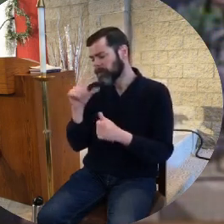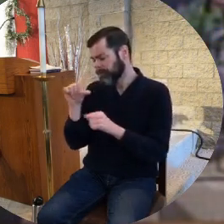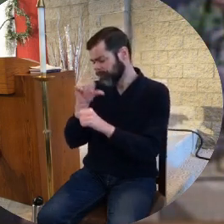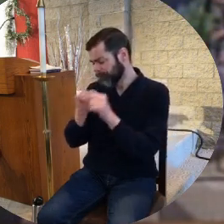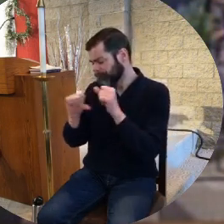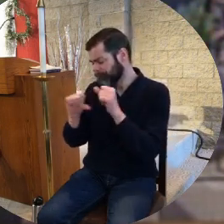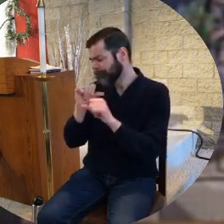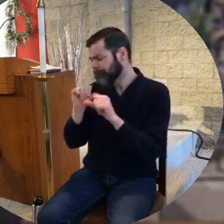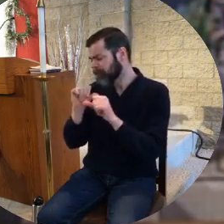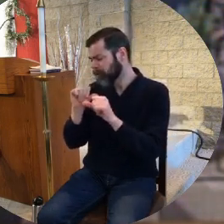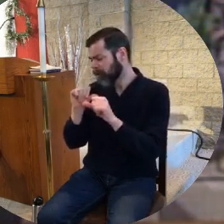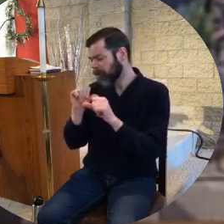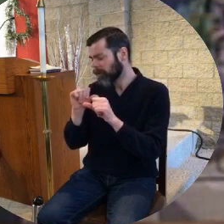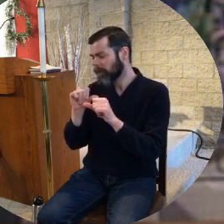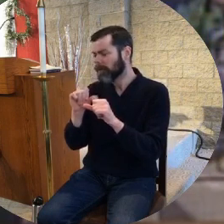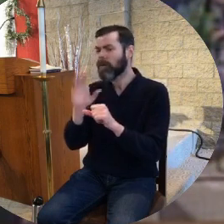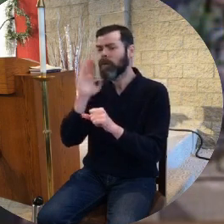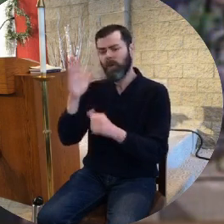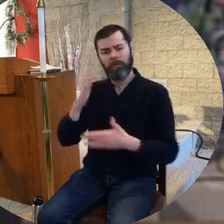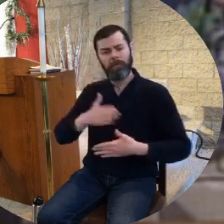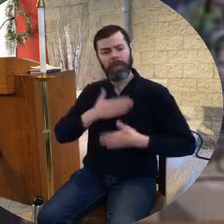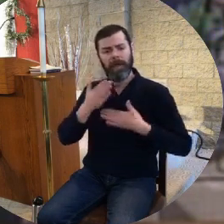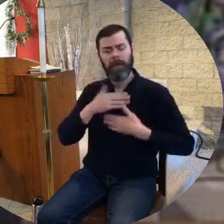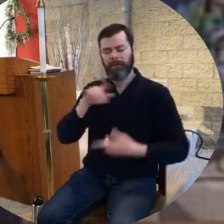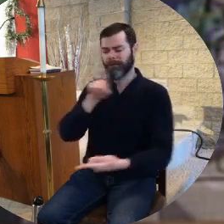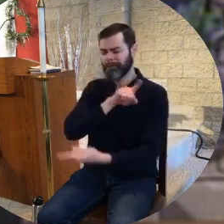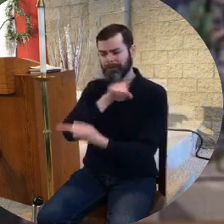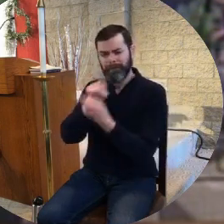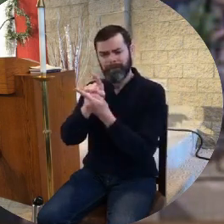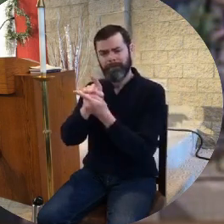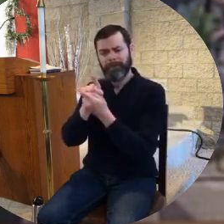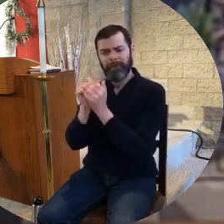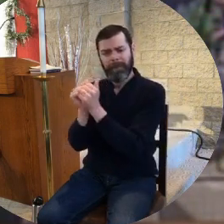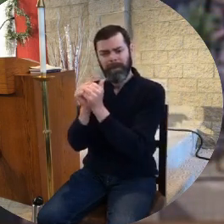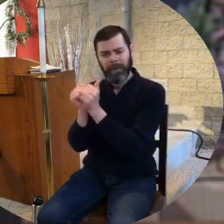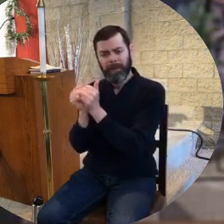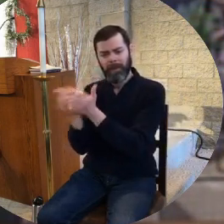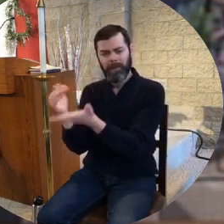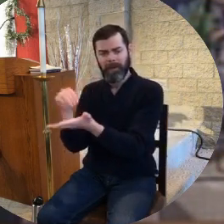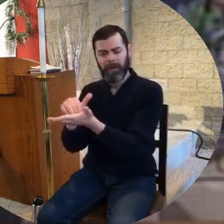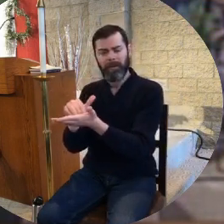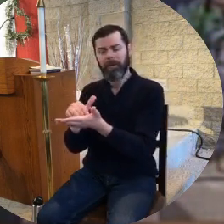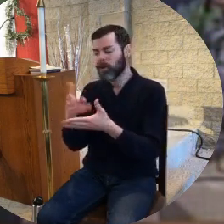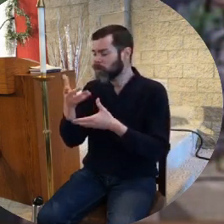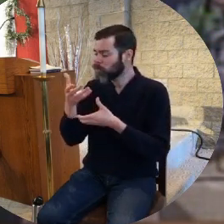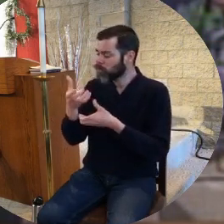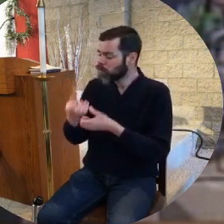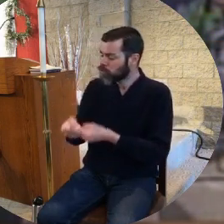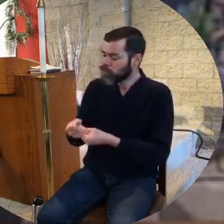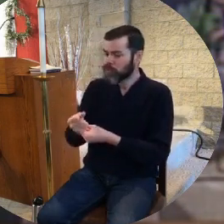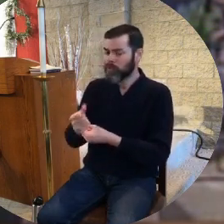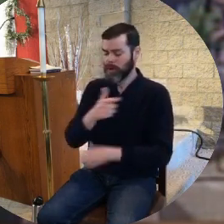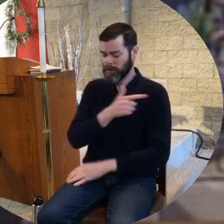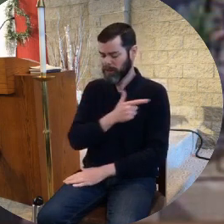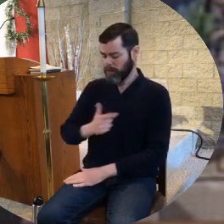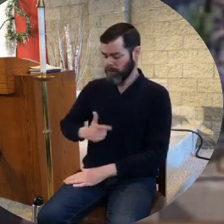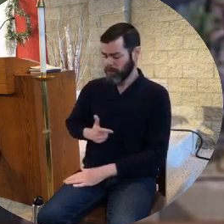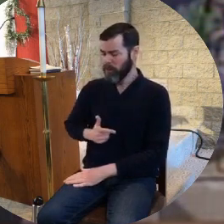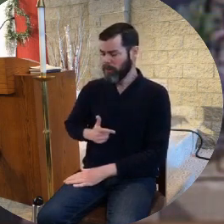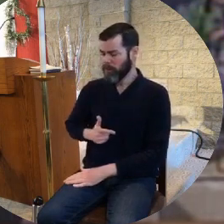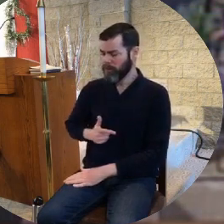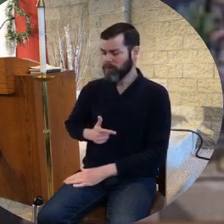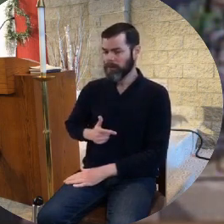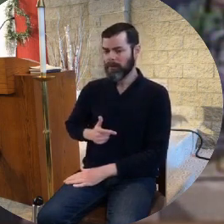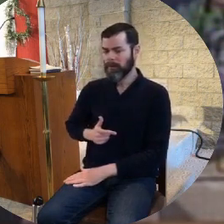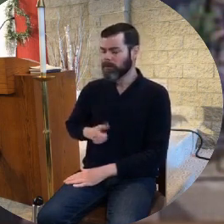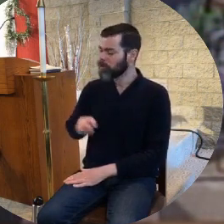I know that you sincerely trust the Lord, for you have the faith of your mother, Eunice, and your